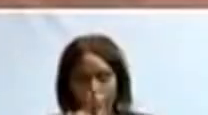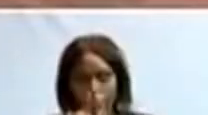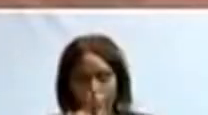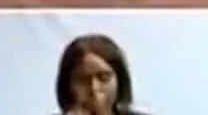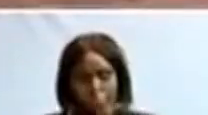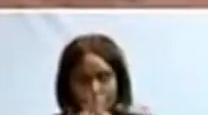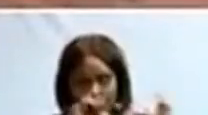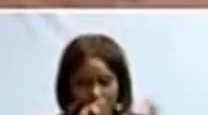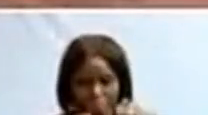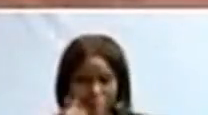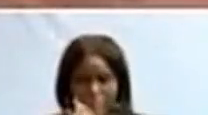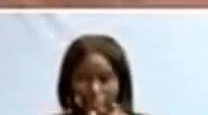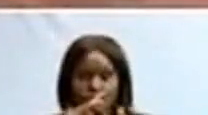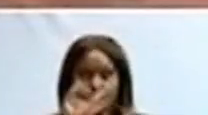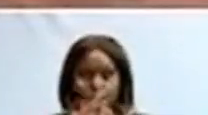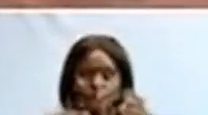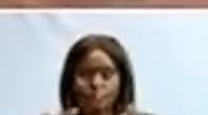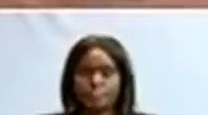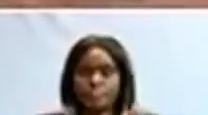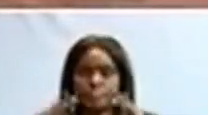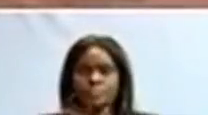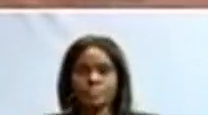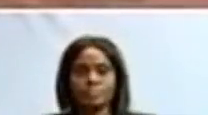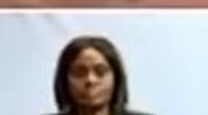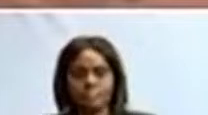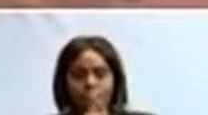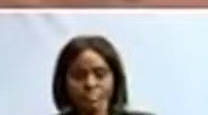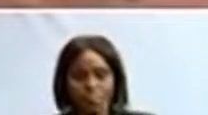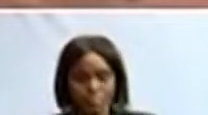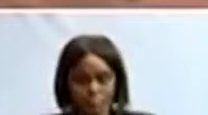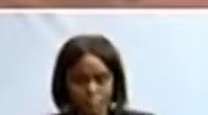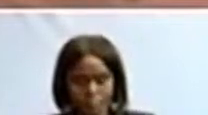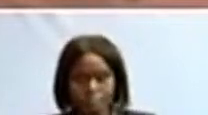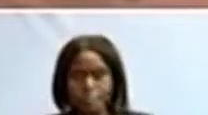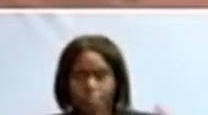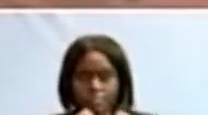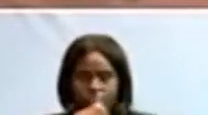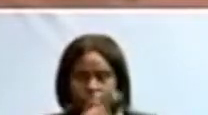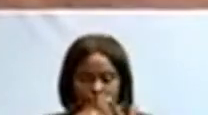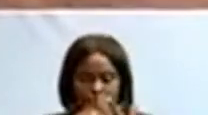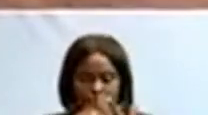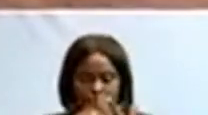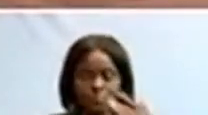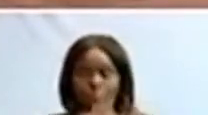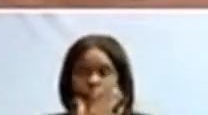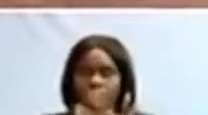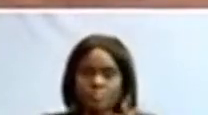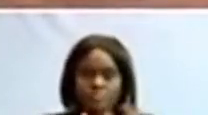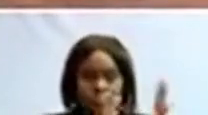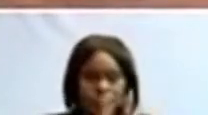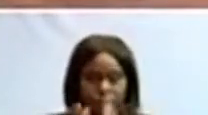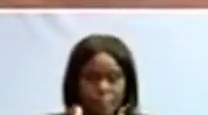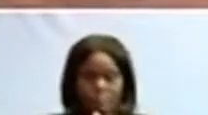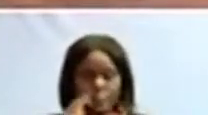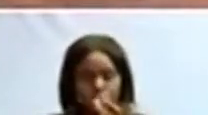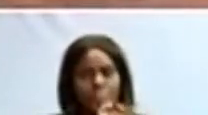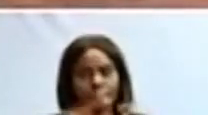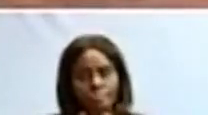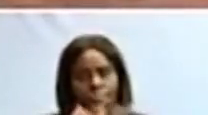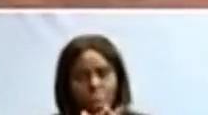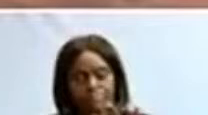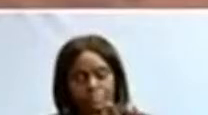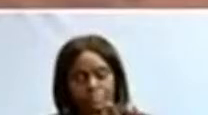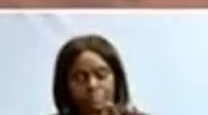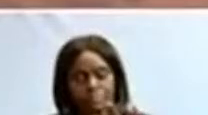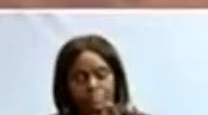the council due to high staff transfers of physical planners and coupled with the